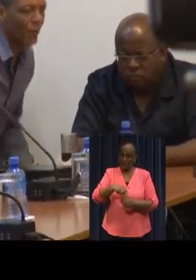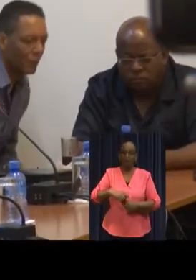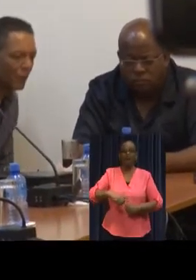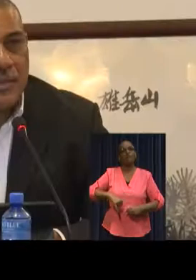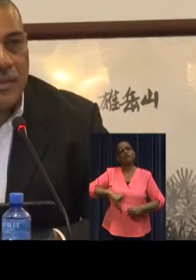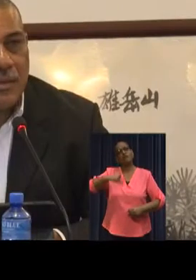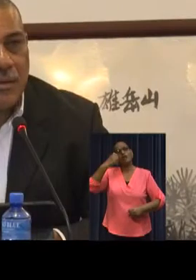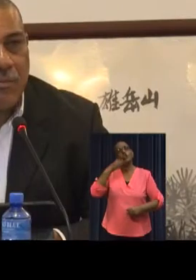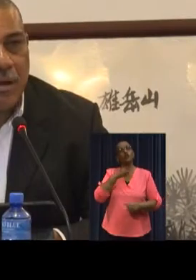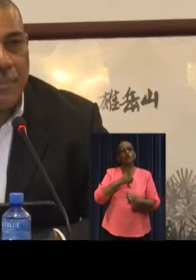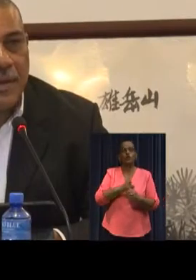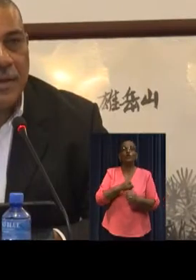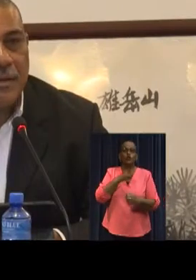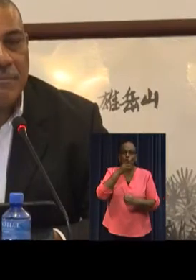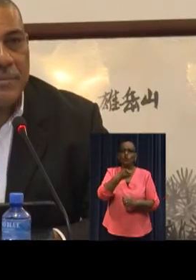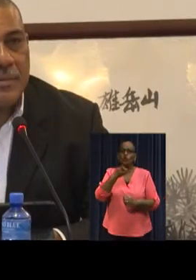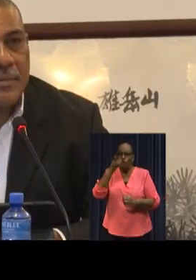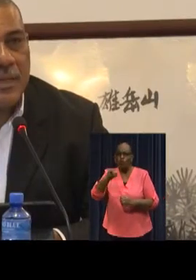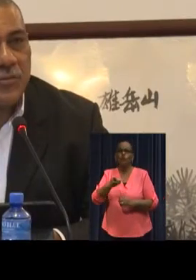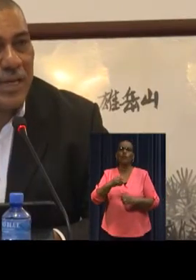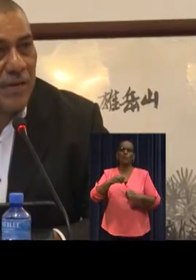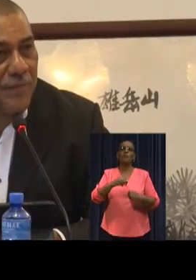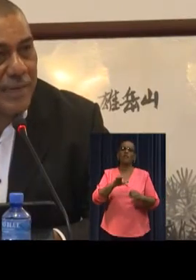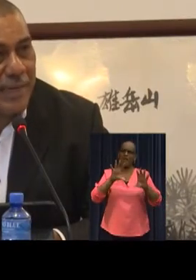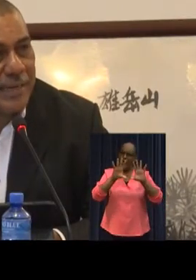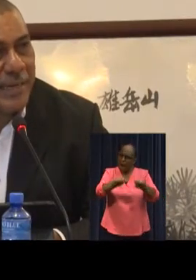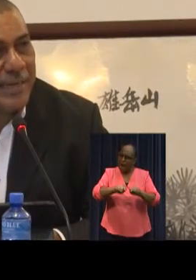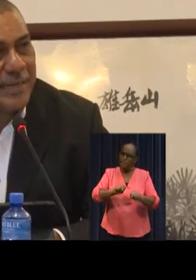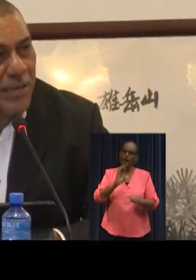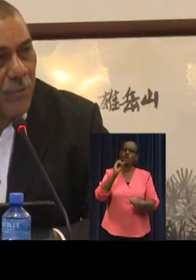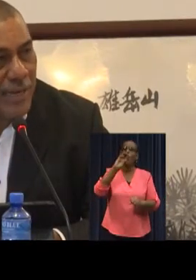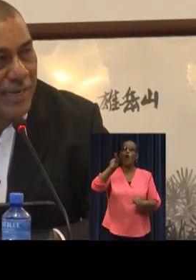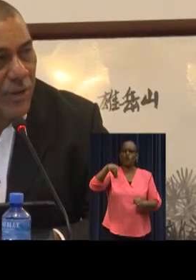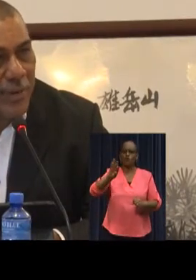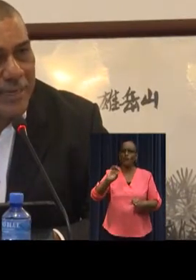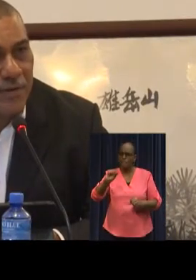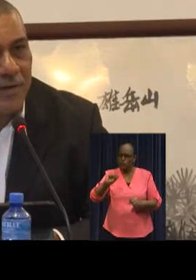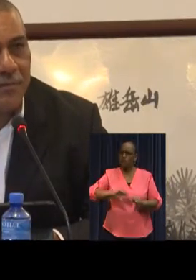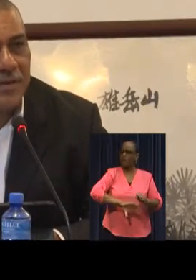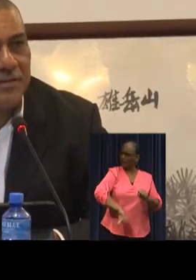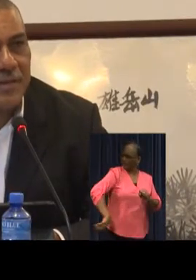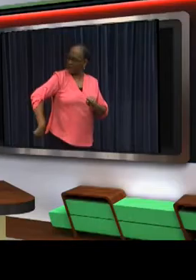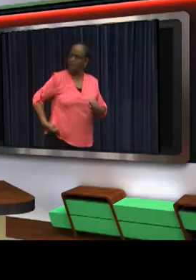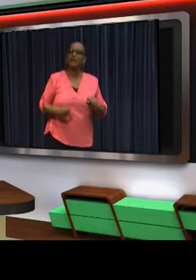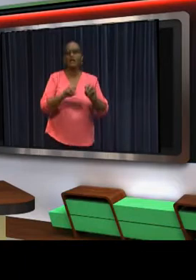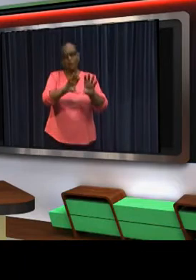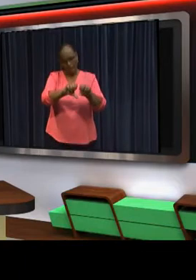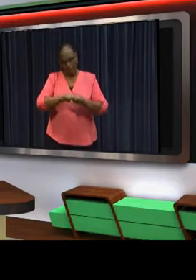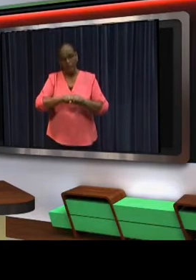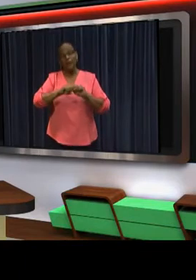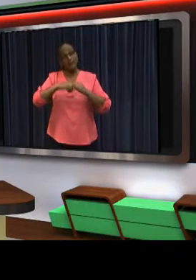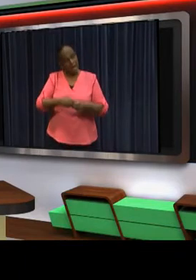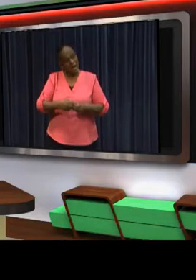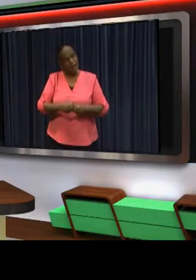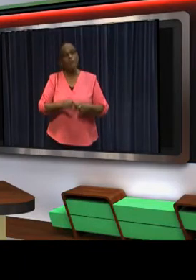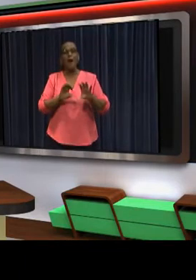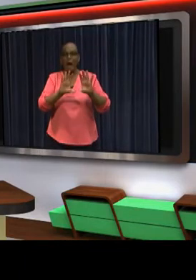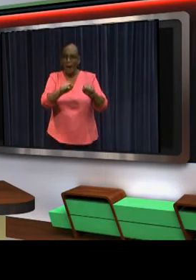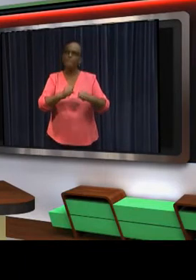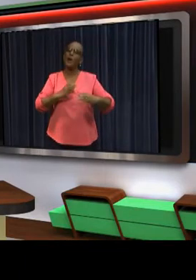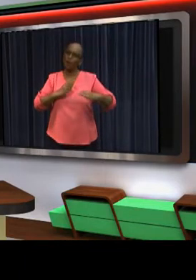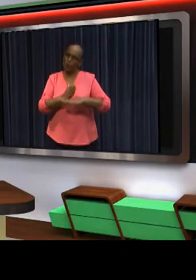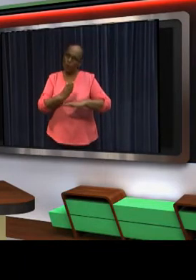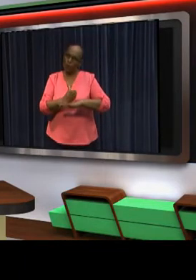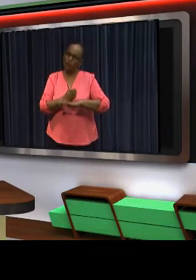-fighting operation Octopus. Hence, the operation is still ongoing. The two coordinators